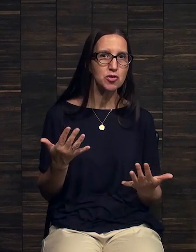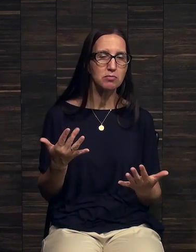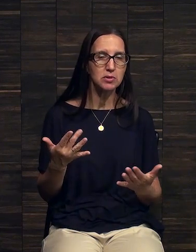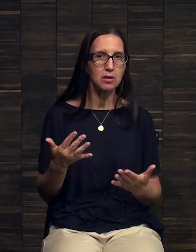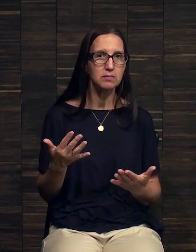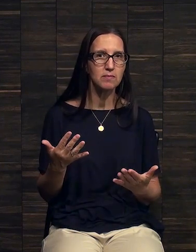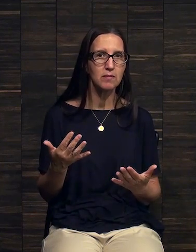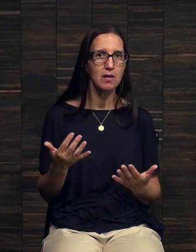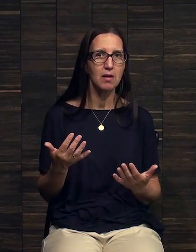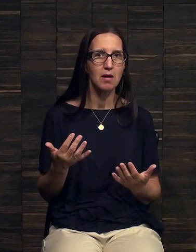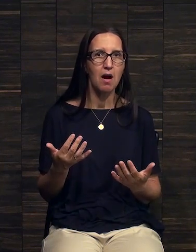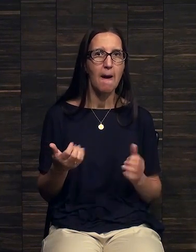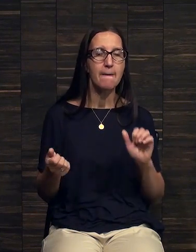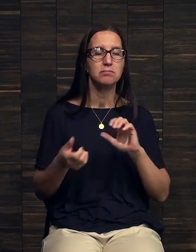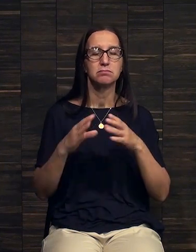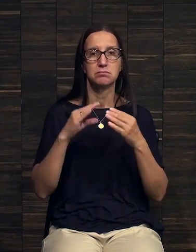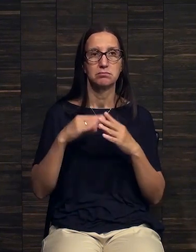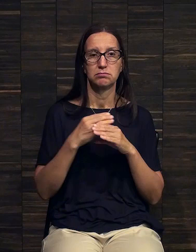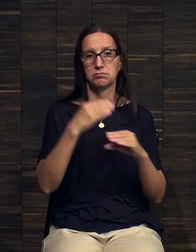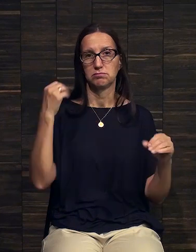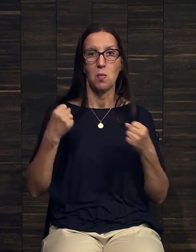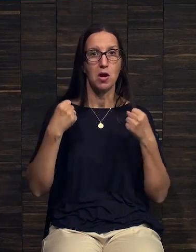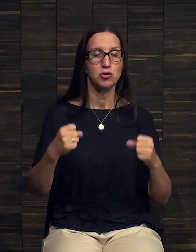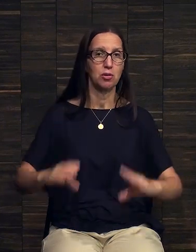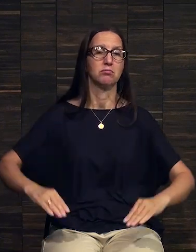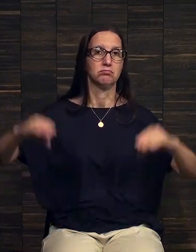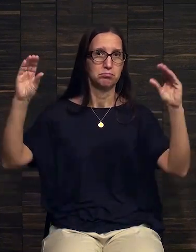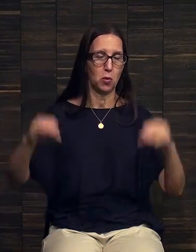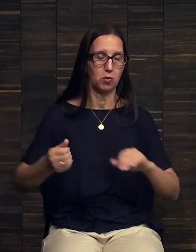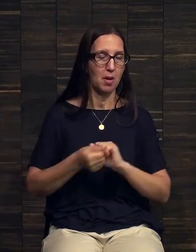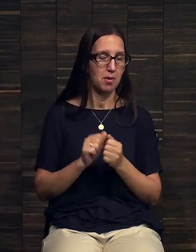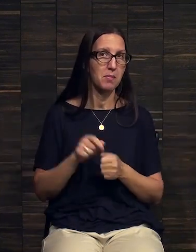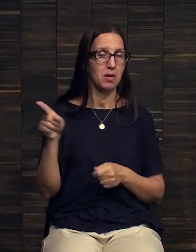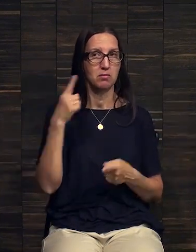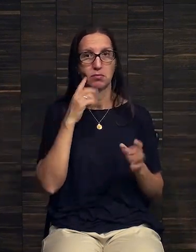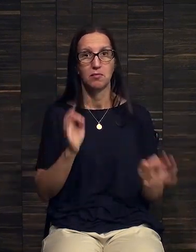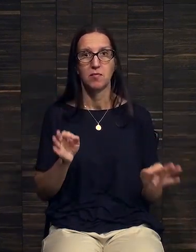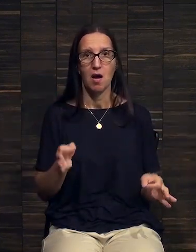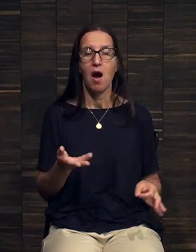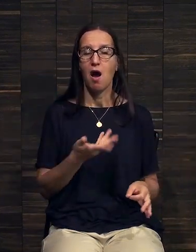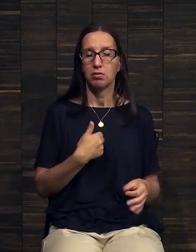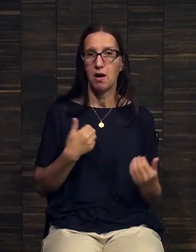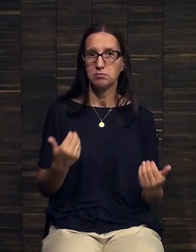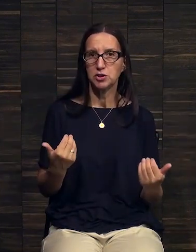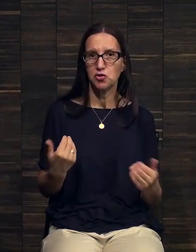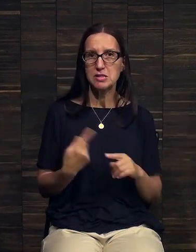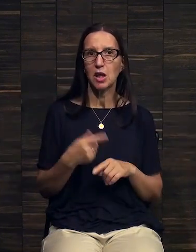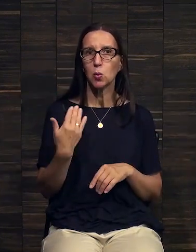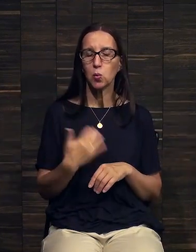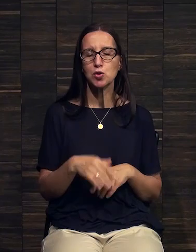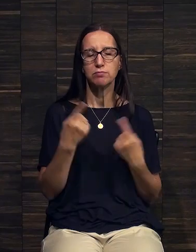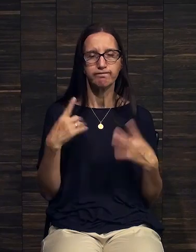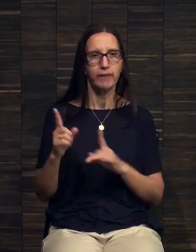that for some of the reason he is beating his car. And for us this is